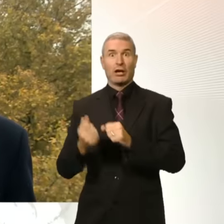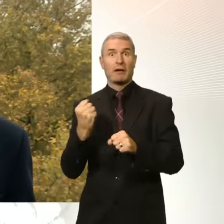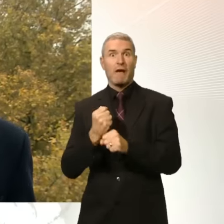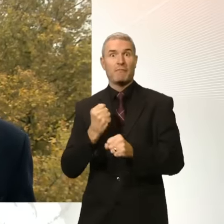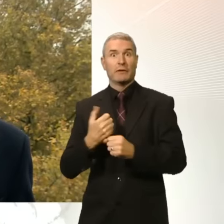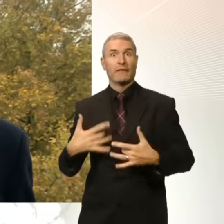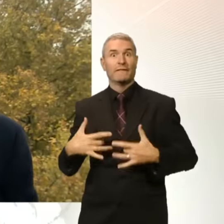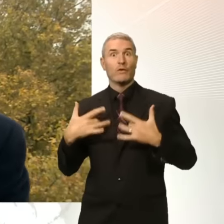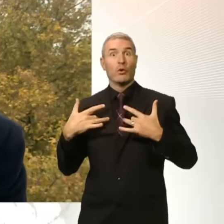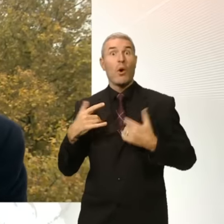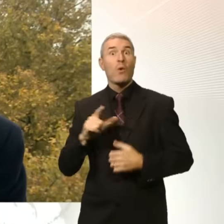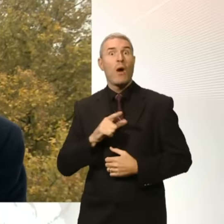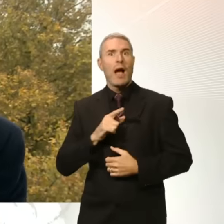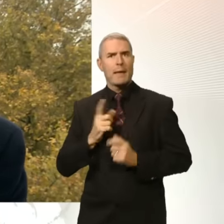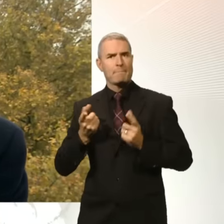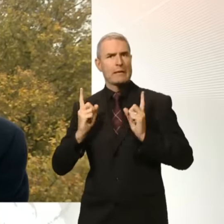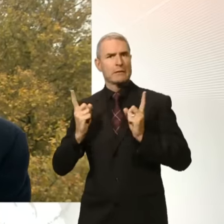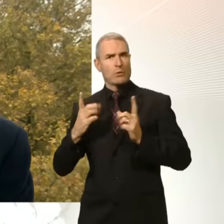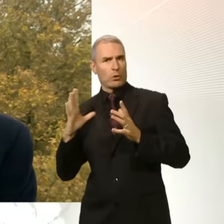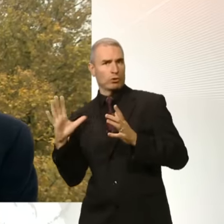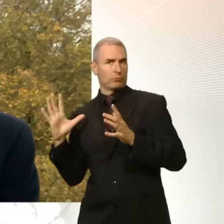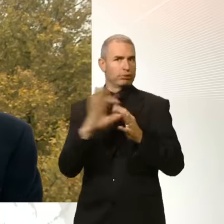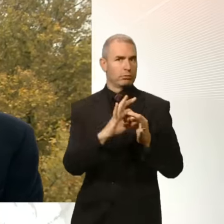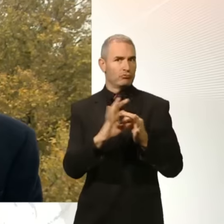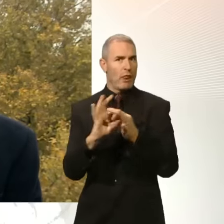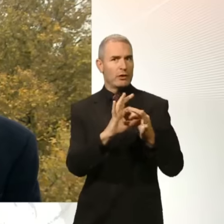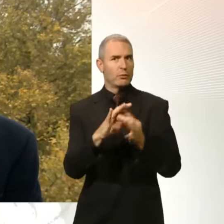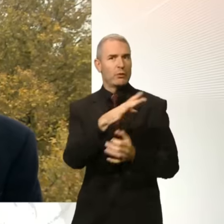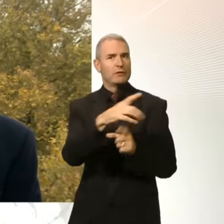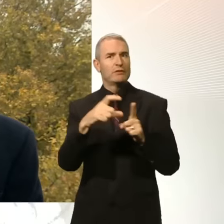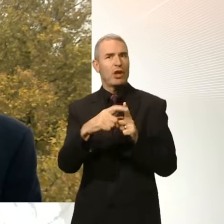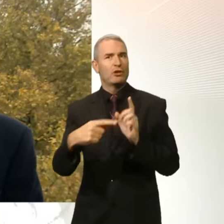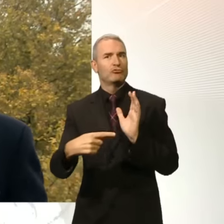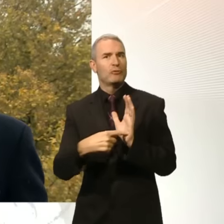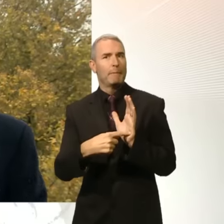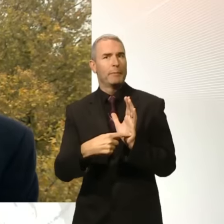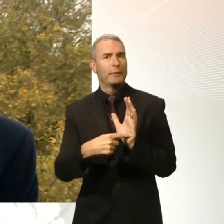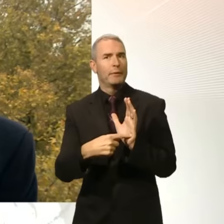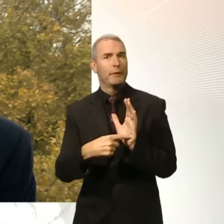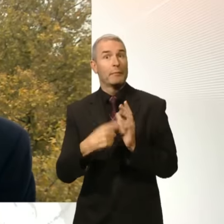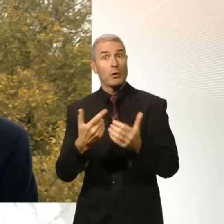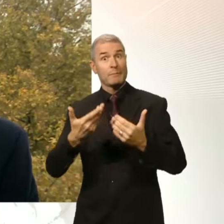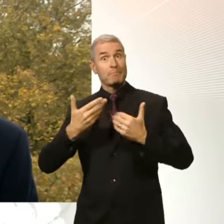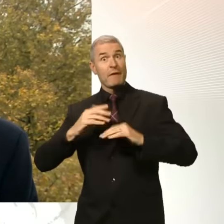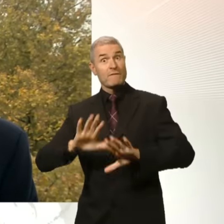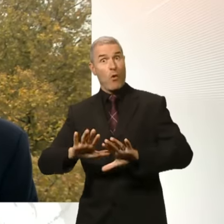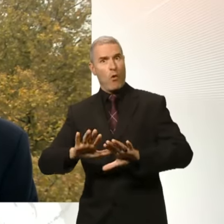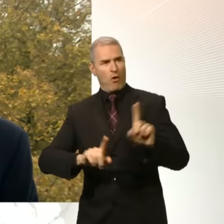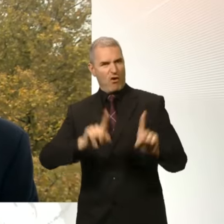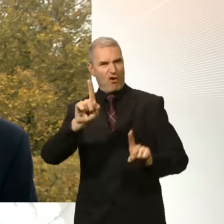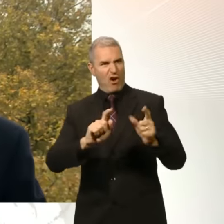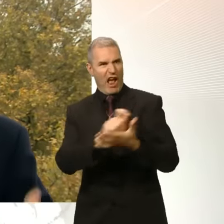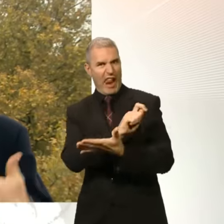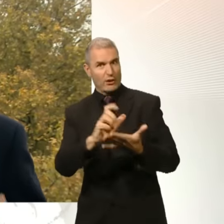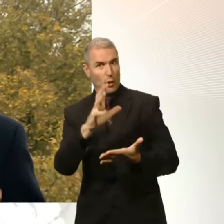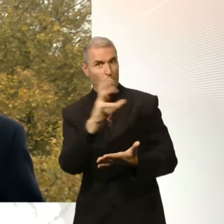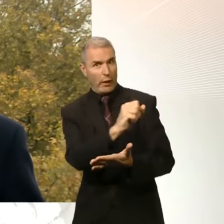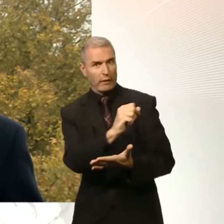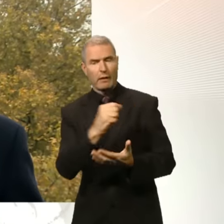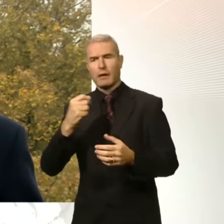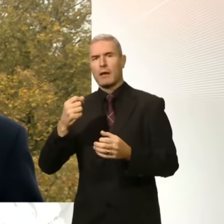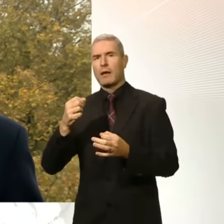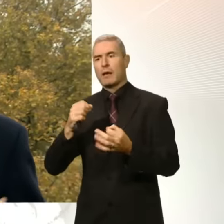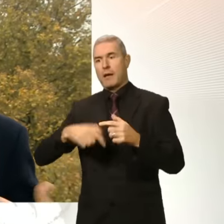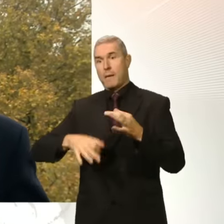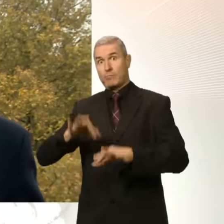as ministers seek to rebuild relations with Donald Trump after some of the, shall we say, fairly caustic remarks of the past. Now